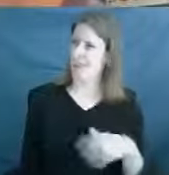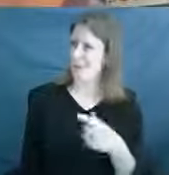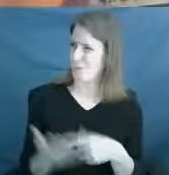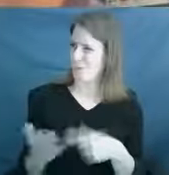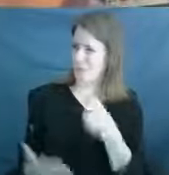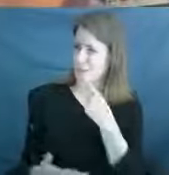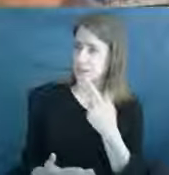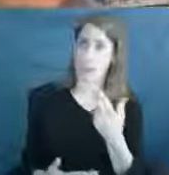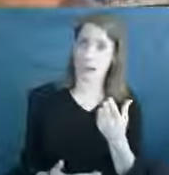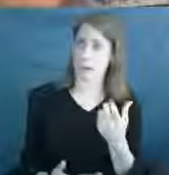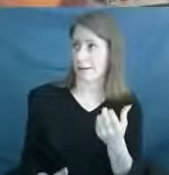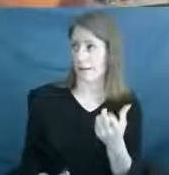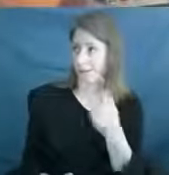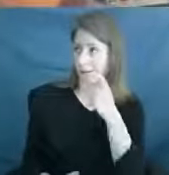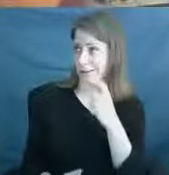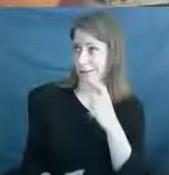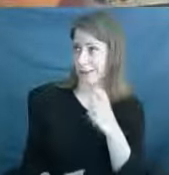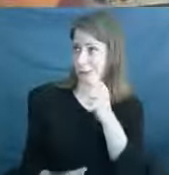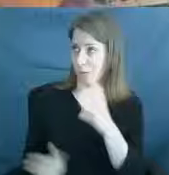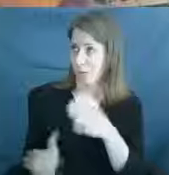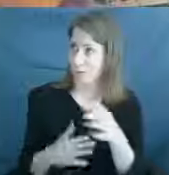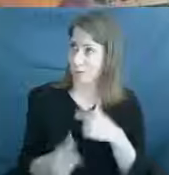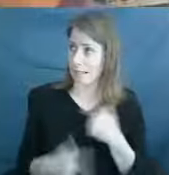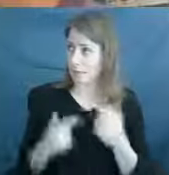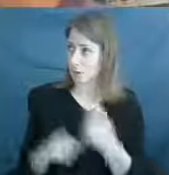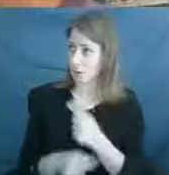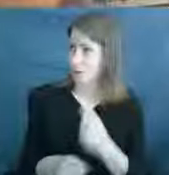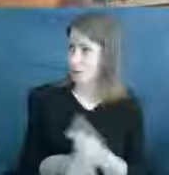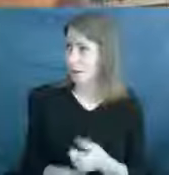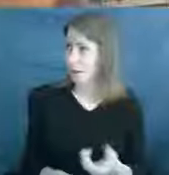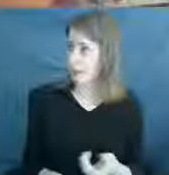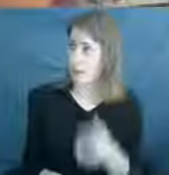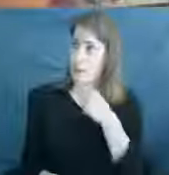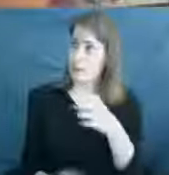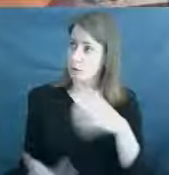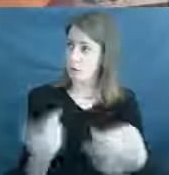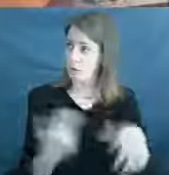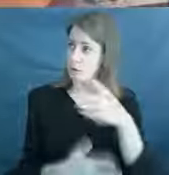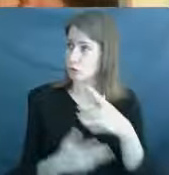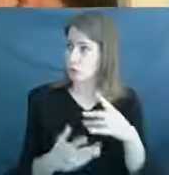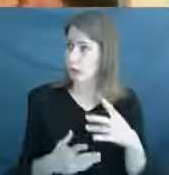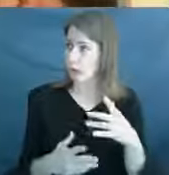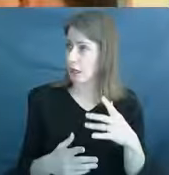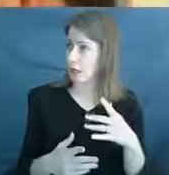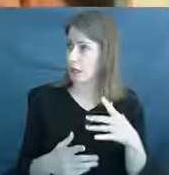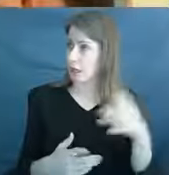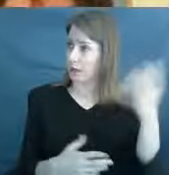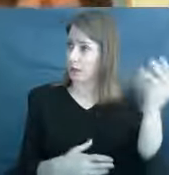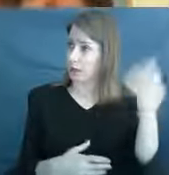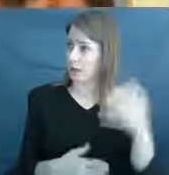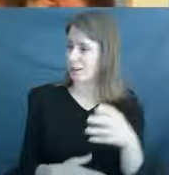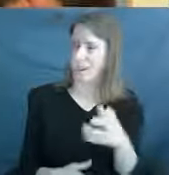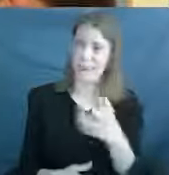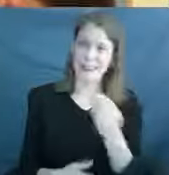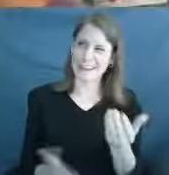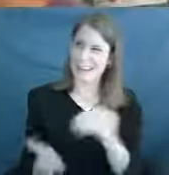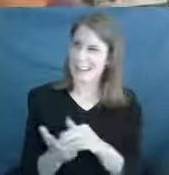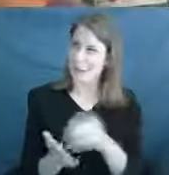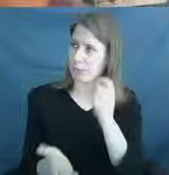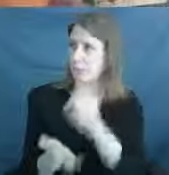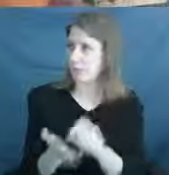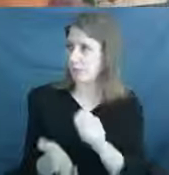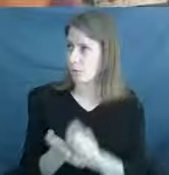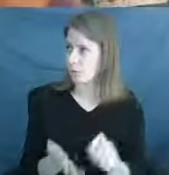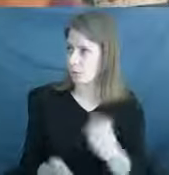jacket off, please? Bianca, can you take your jacket off? You're late. Why are you late? What are they going to say? Because I'm socially inadequate? Because I don't plan my